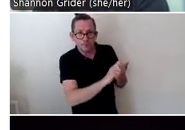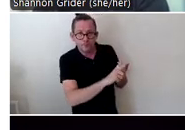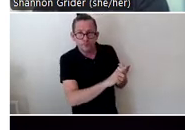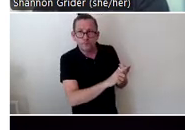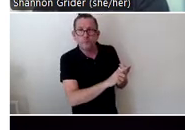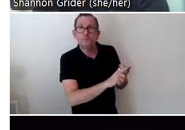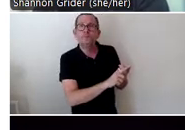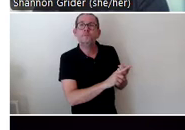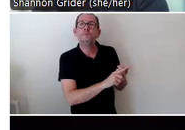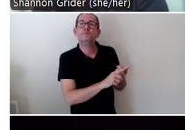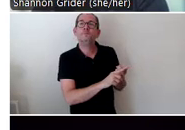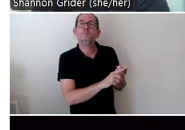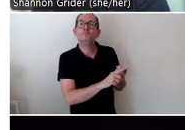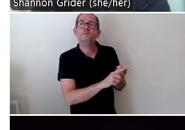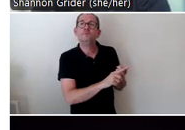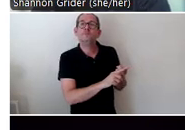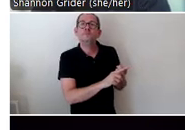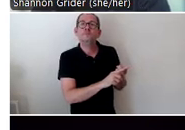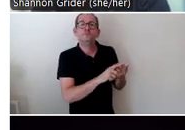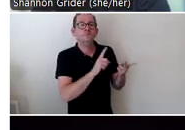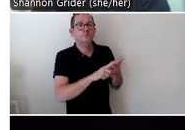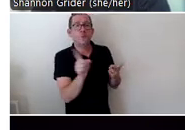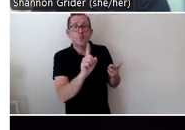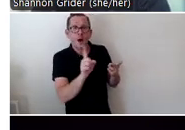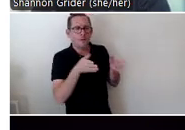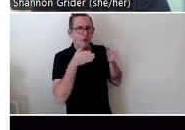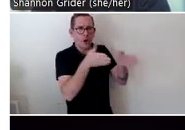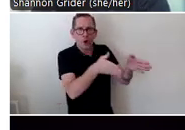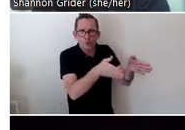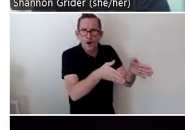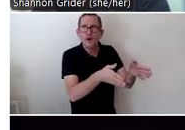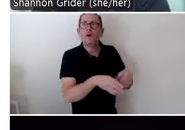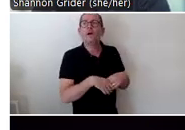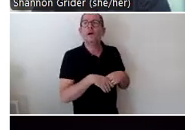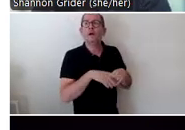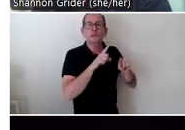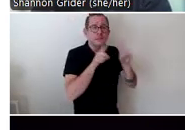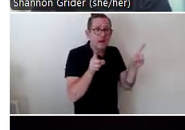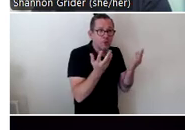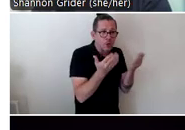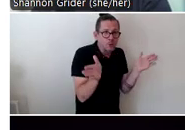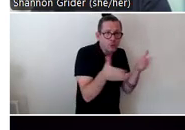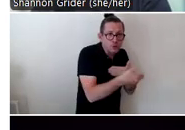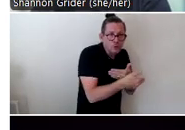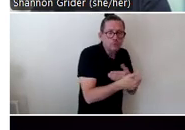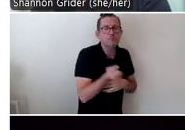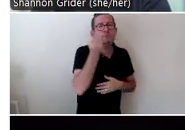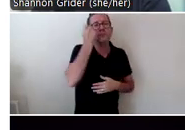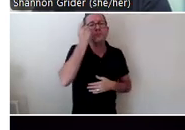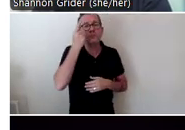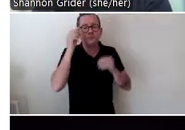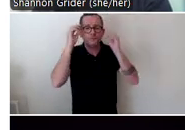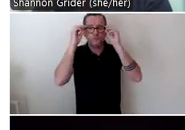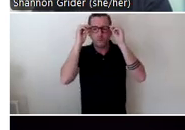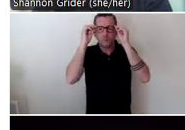you let the interpreter know like where a bathroom is, where the restroom is at the office, which hallway they're going to be going